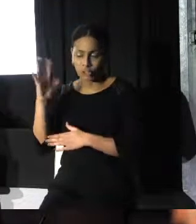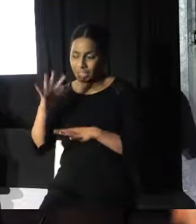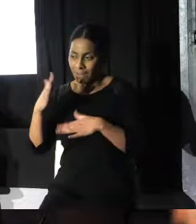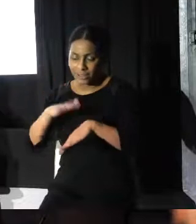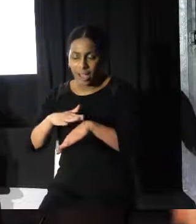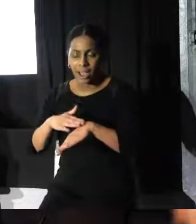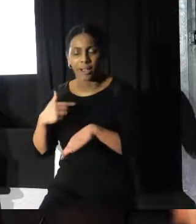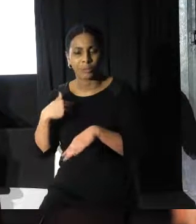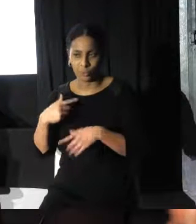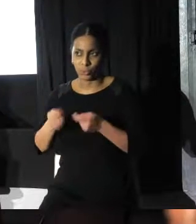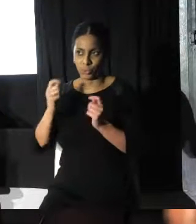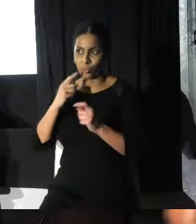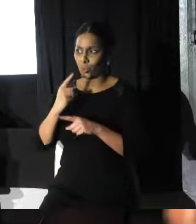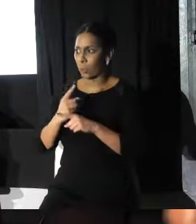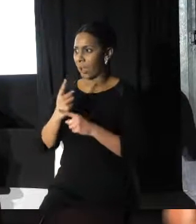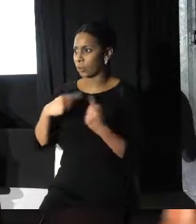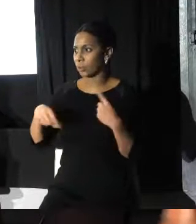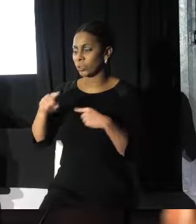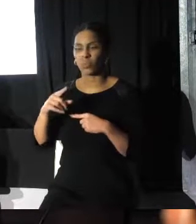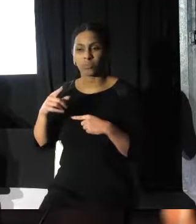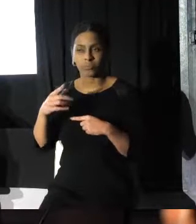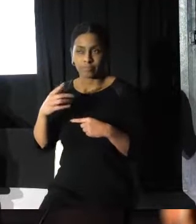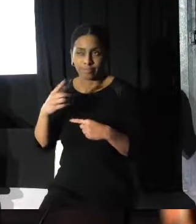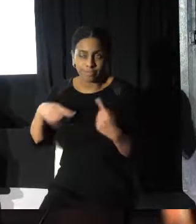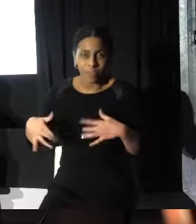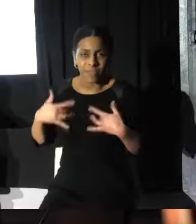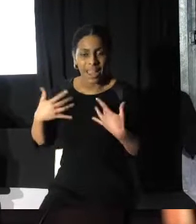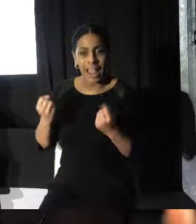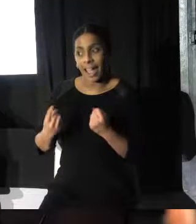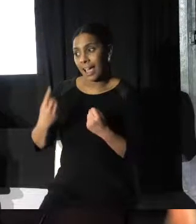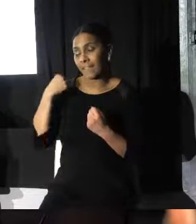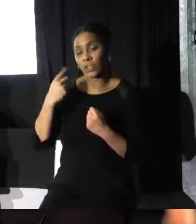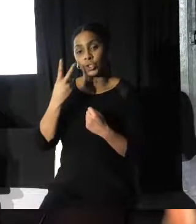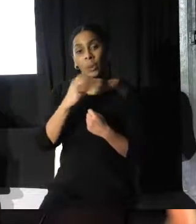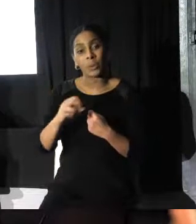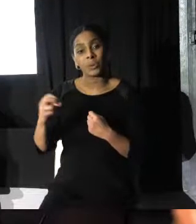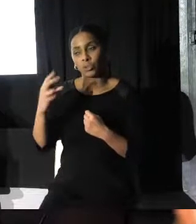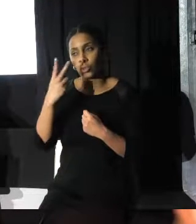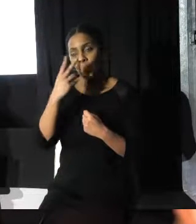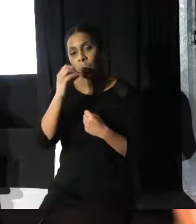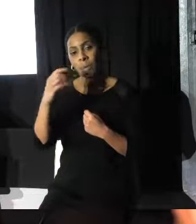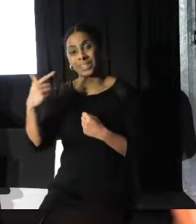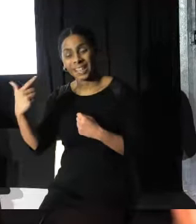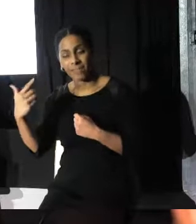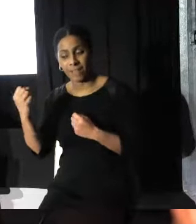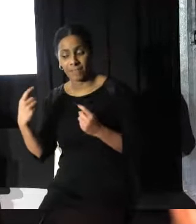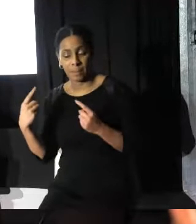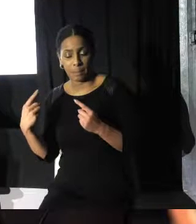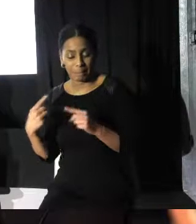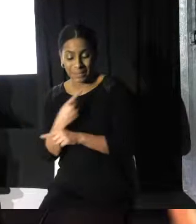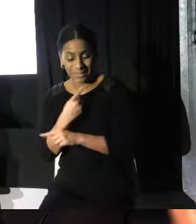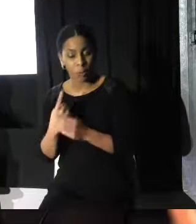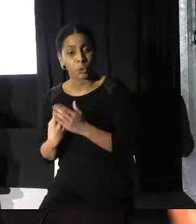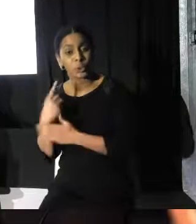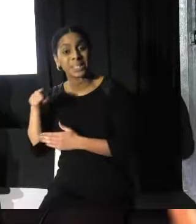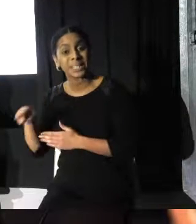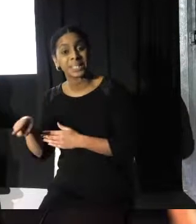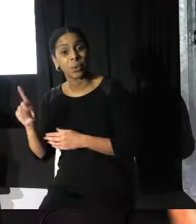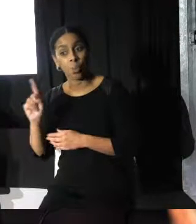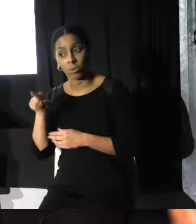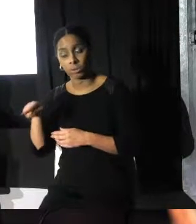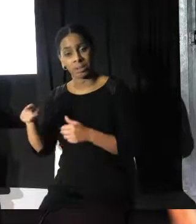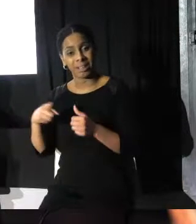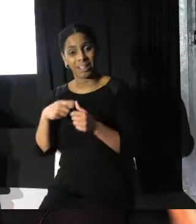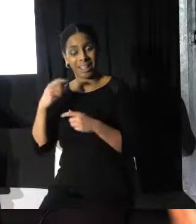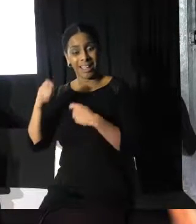what I think many of us feel was the missed opportunity of 2007, which was the 200-year anniversary of abolition.